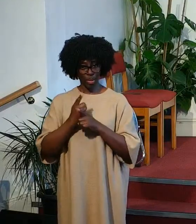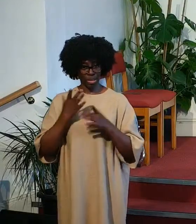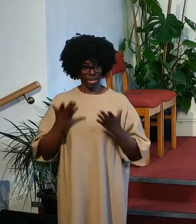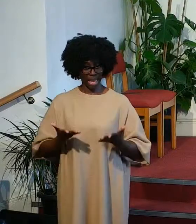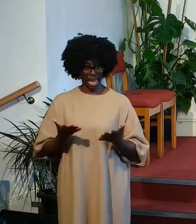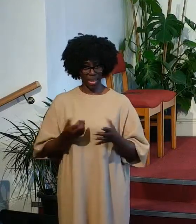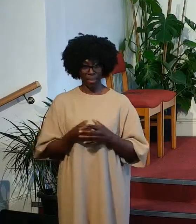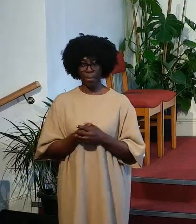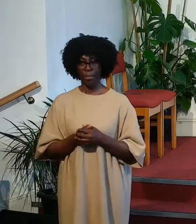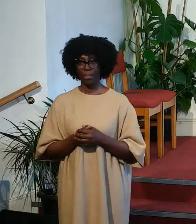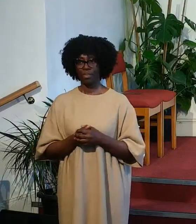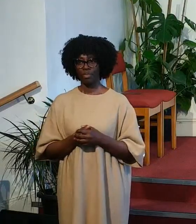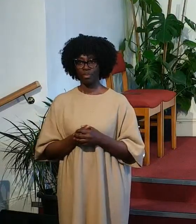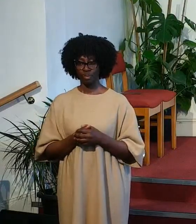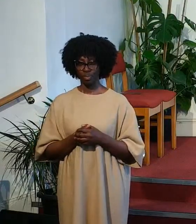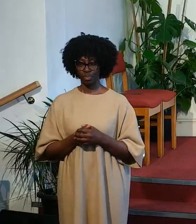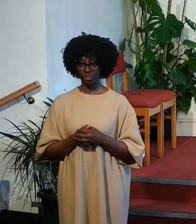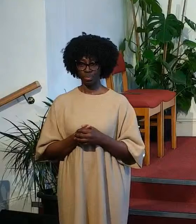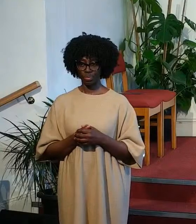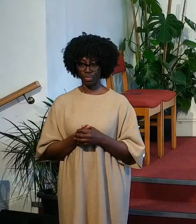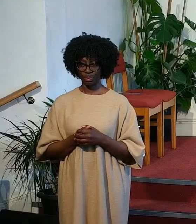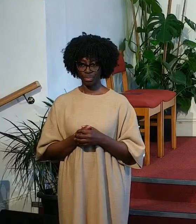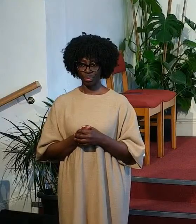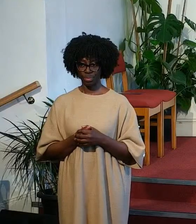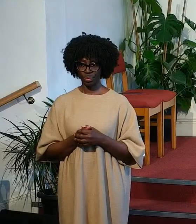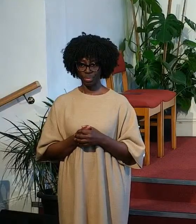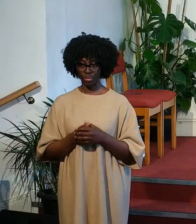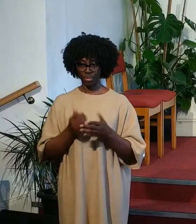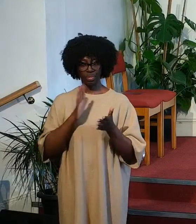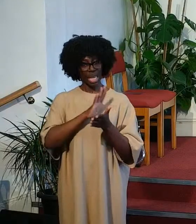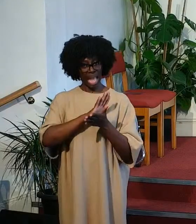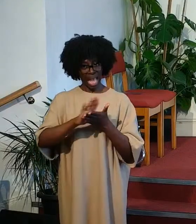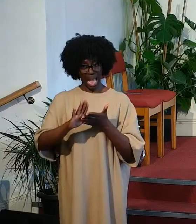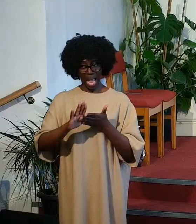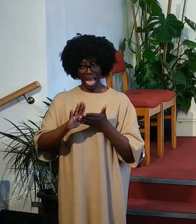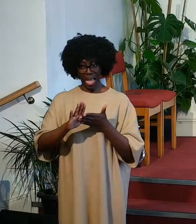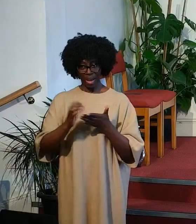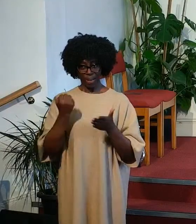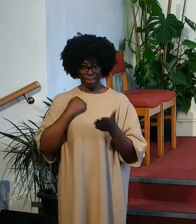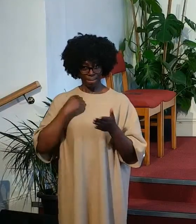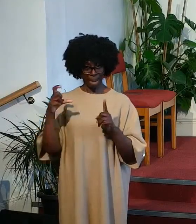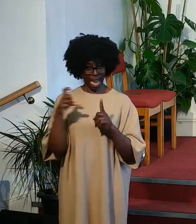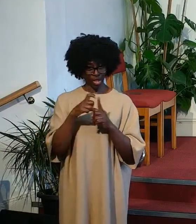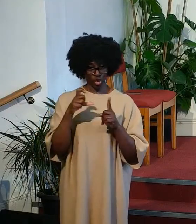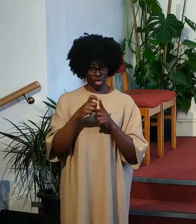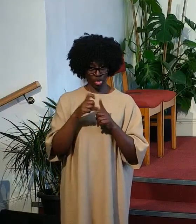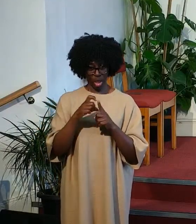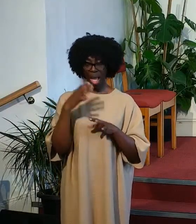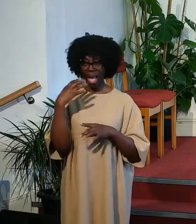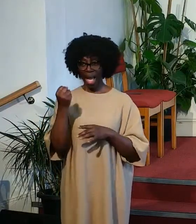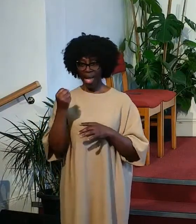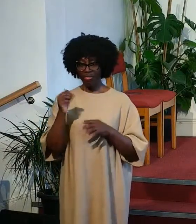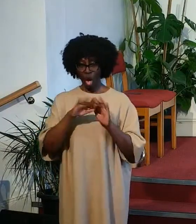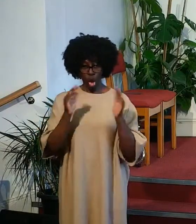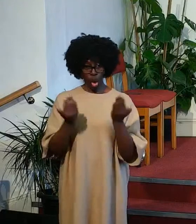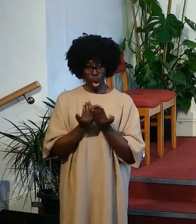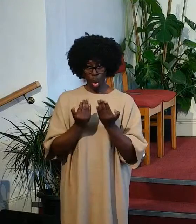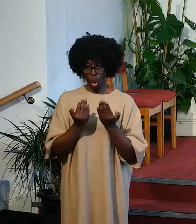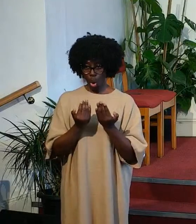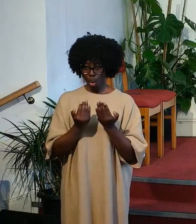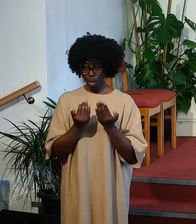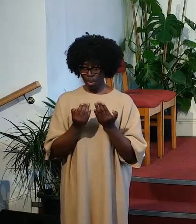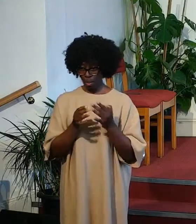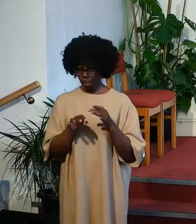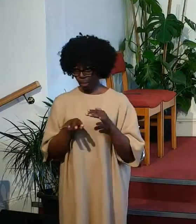respect. Is that okay? Mm-hmm. Go ahead. Hannah has global delay, which means she cannot talk, as Anslim mentioned